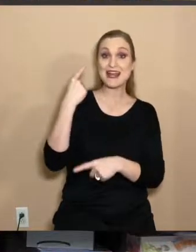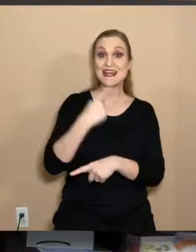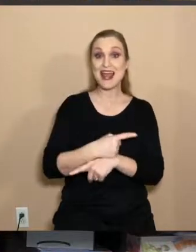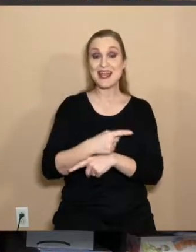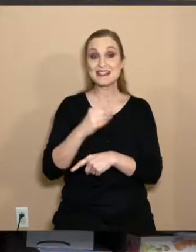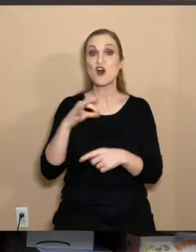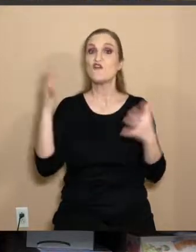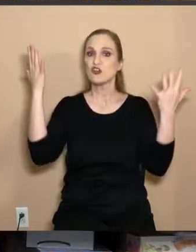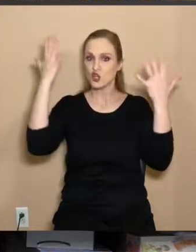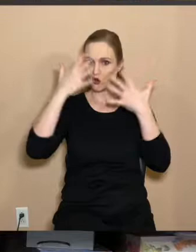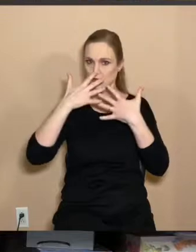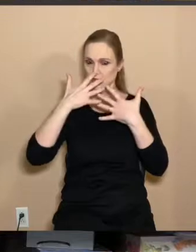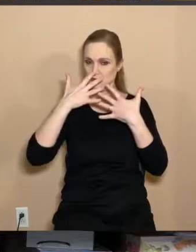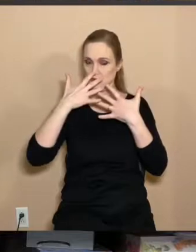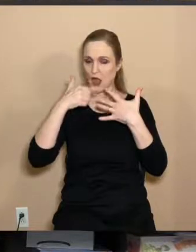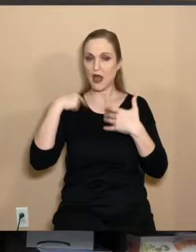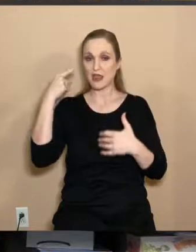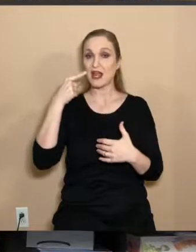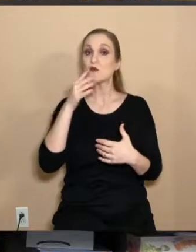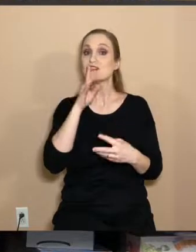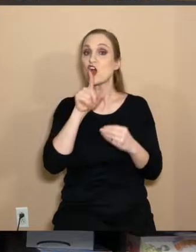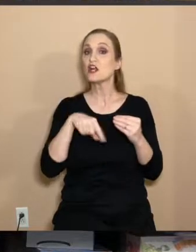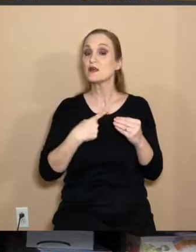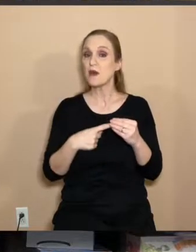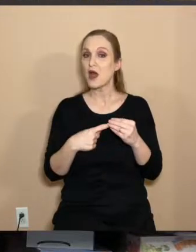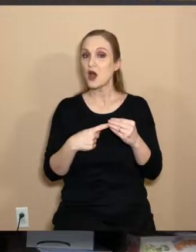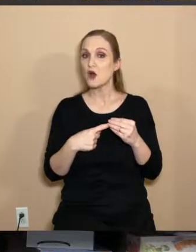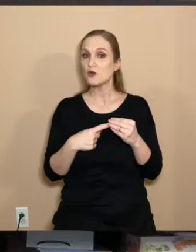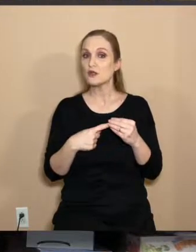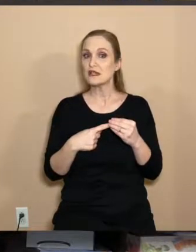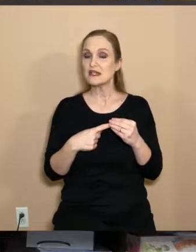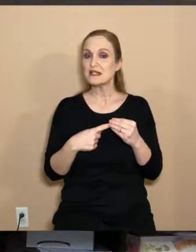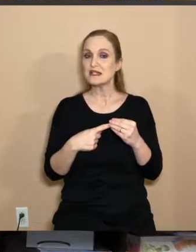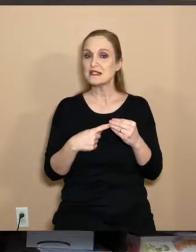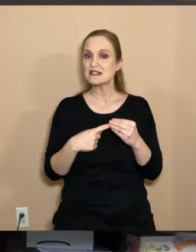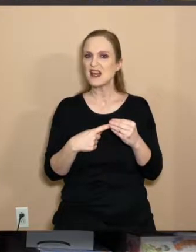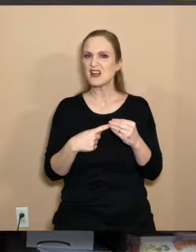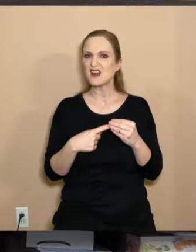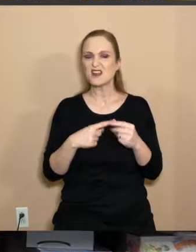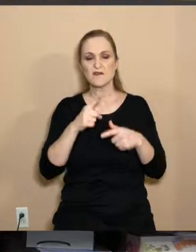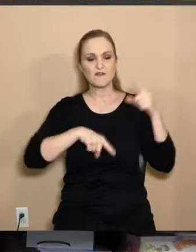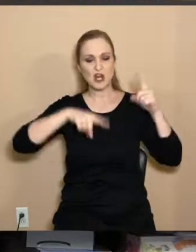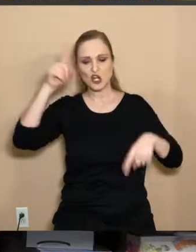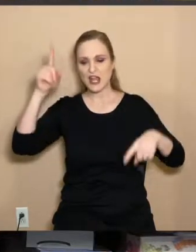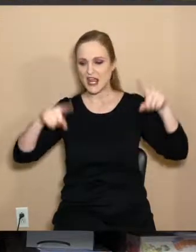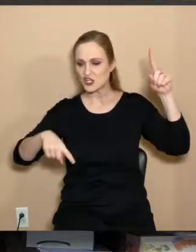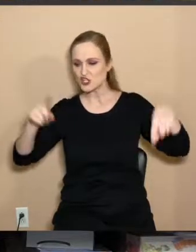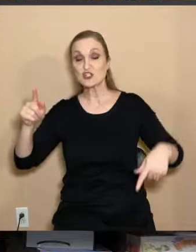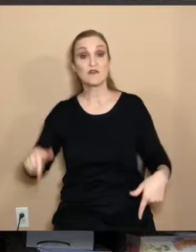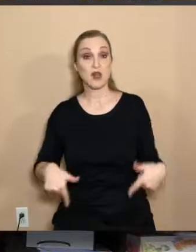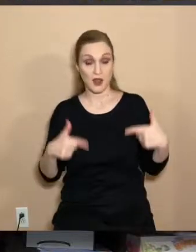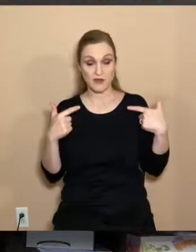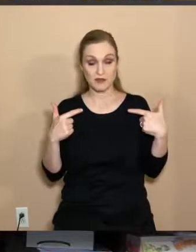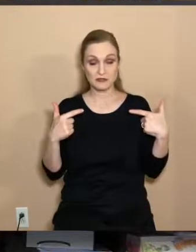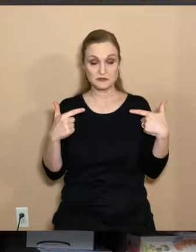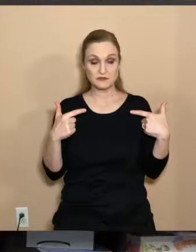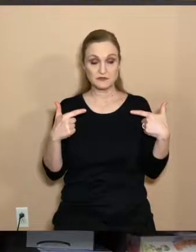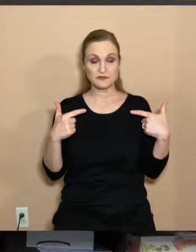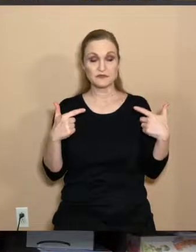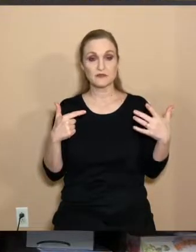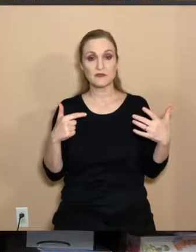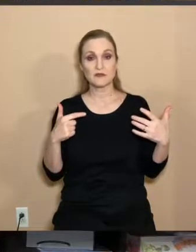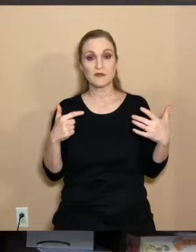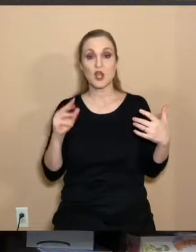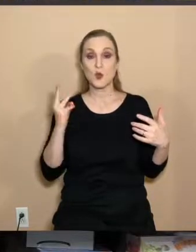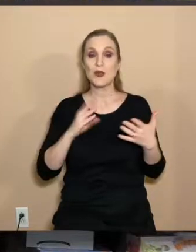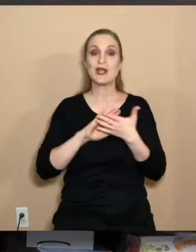of darkness. And I think what he's talking about is kind of the cycle of life, that, as we